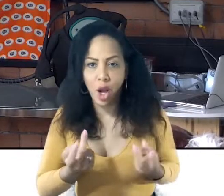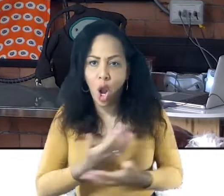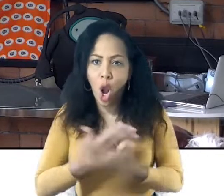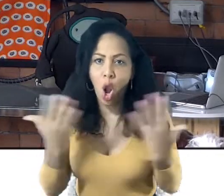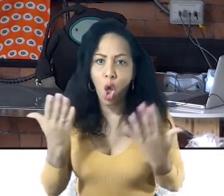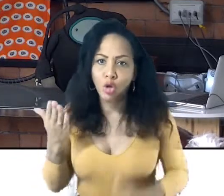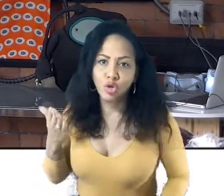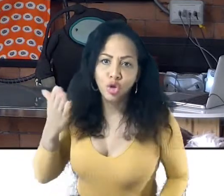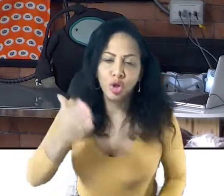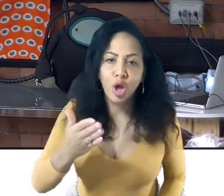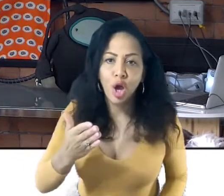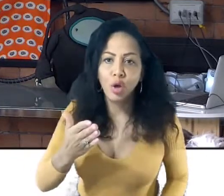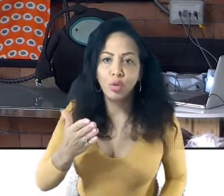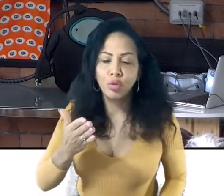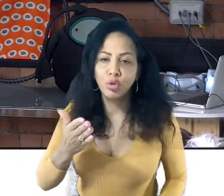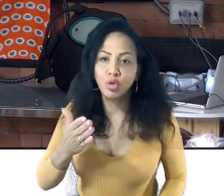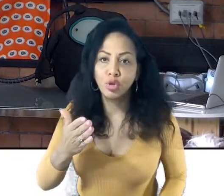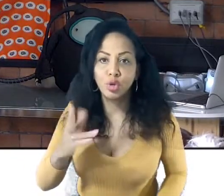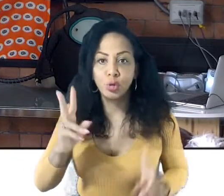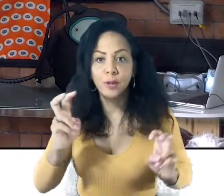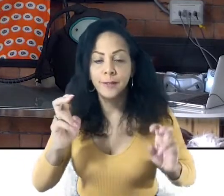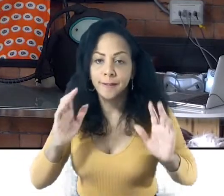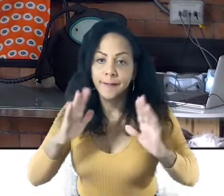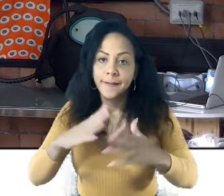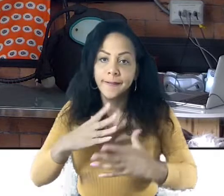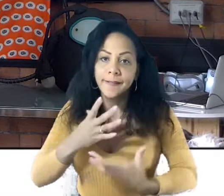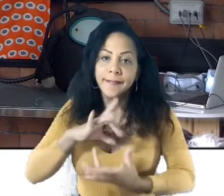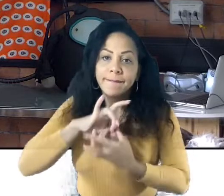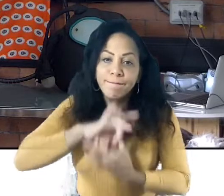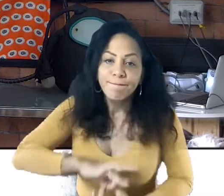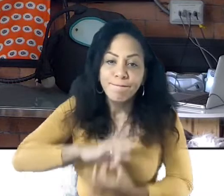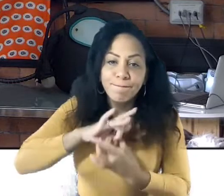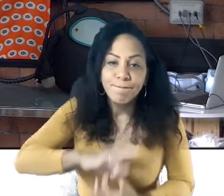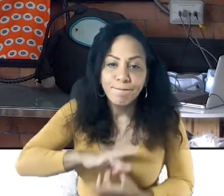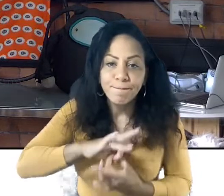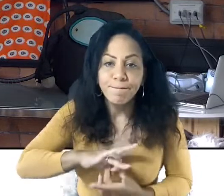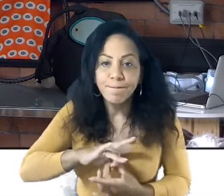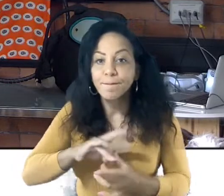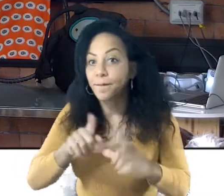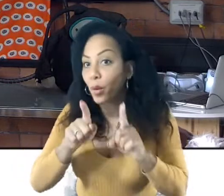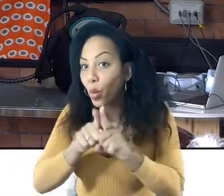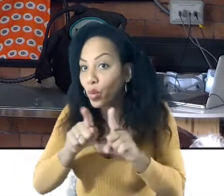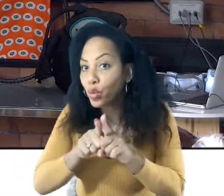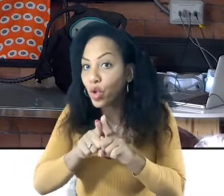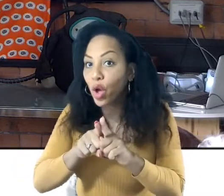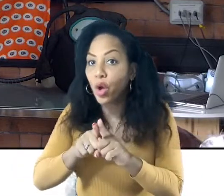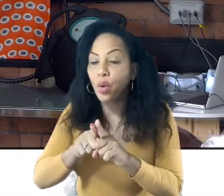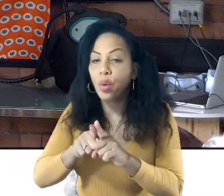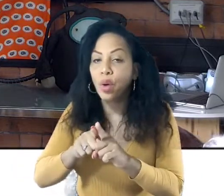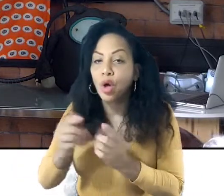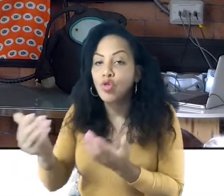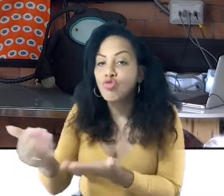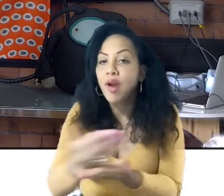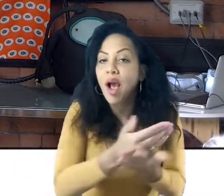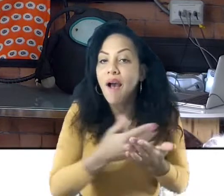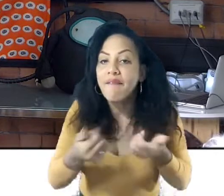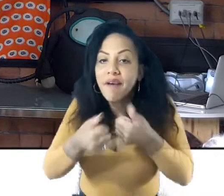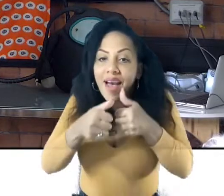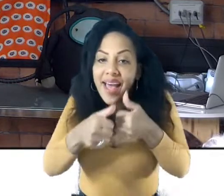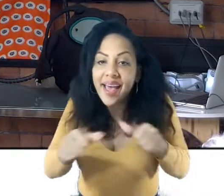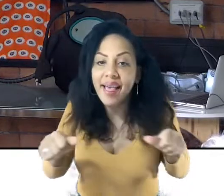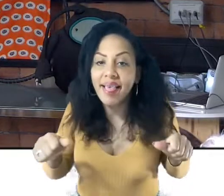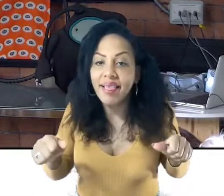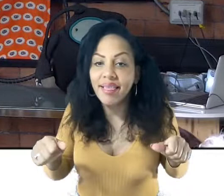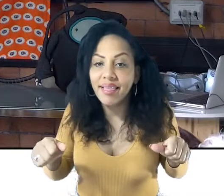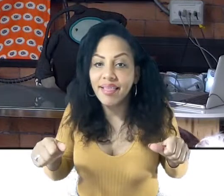people have gone to recover. And what I didn't realise at the start of this project